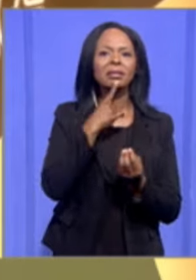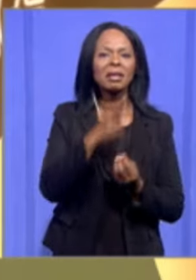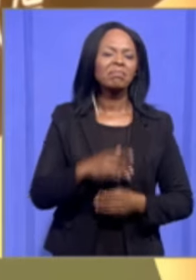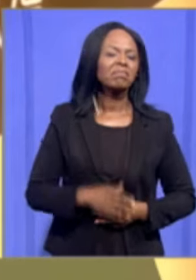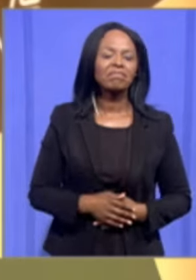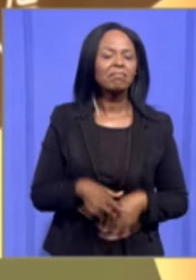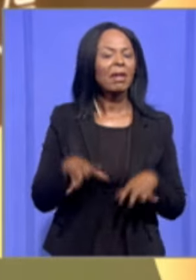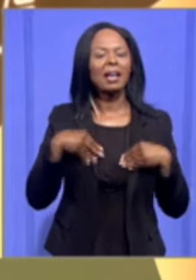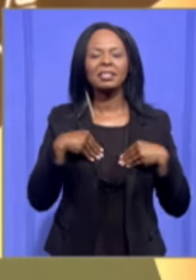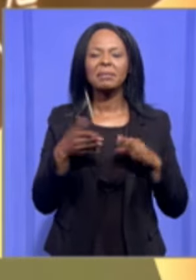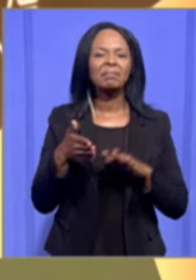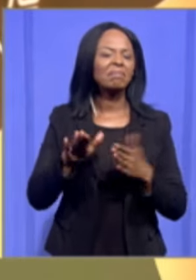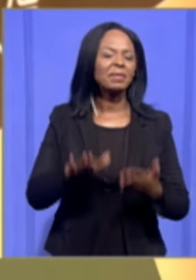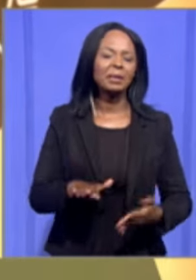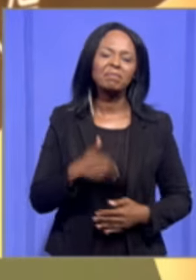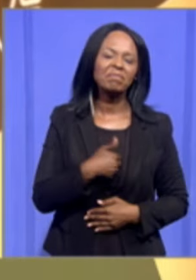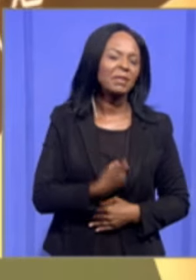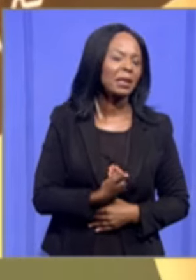ka gona.